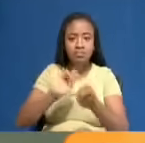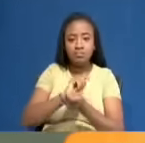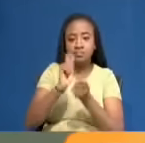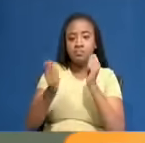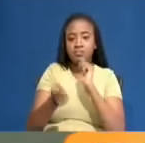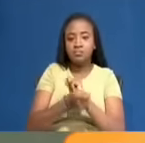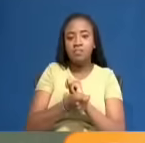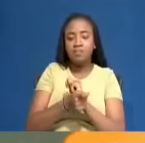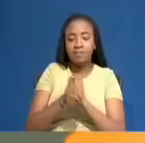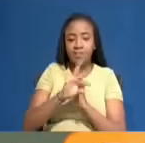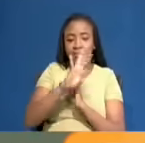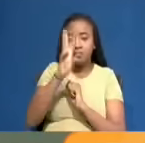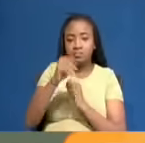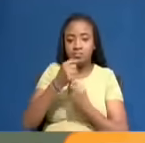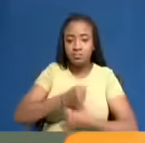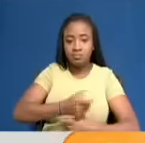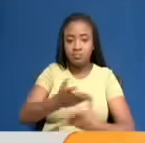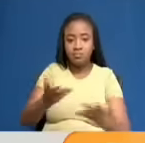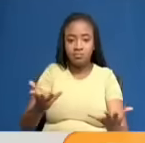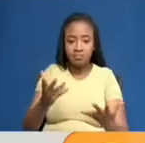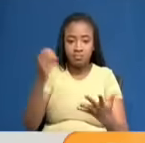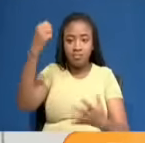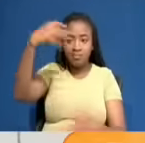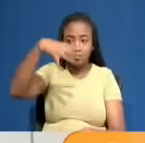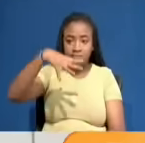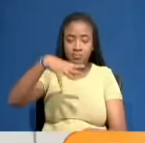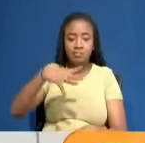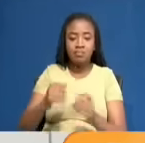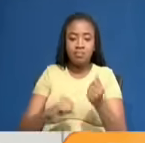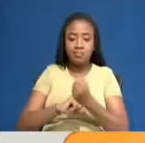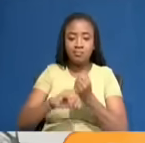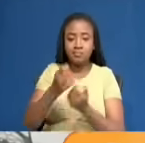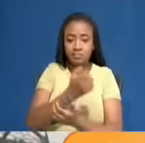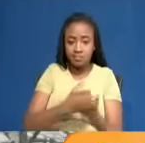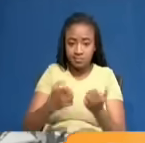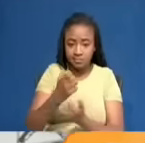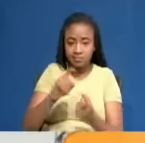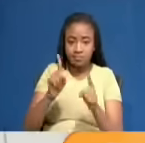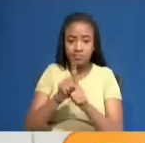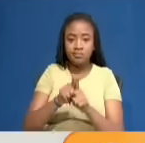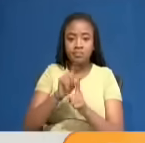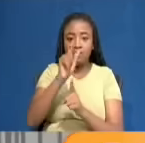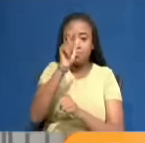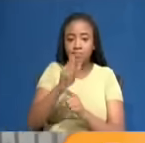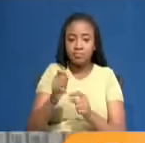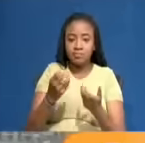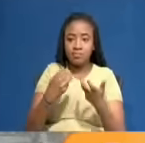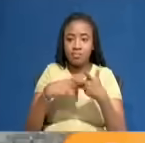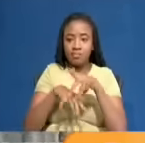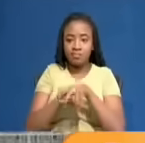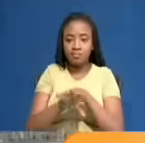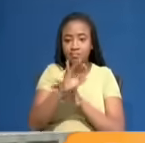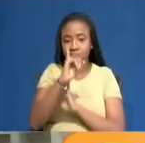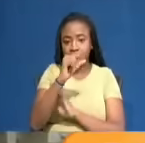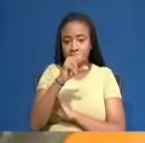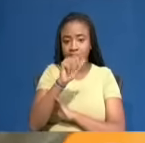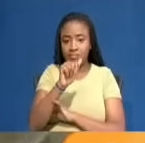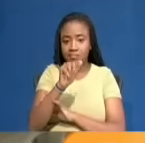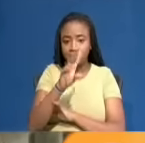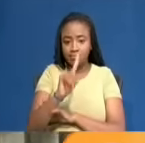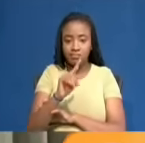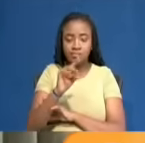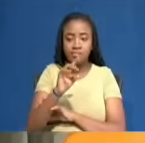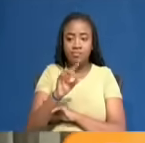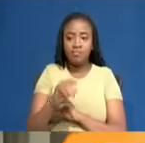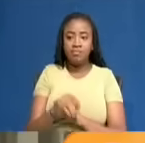in offering vast power supply, boost economic growth, and regional integration of IGAD member states. By